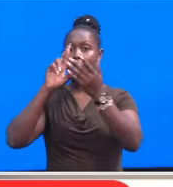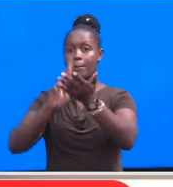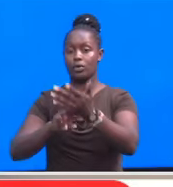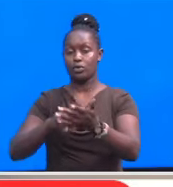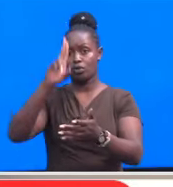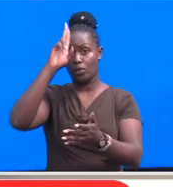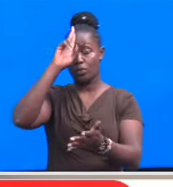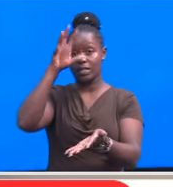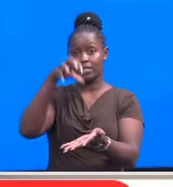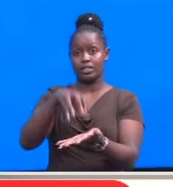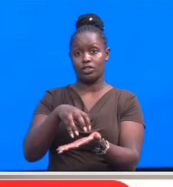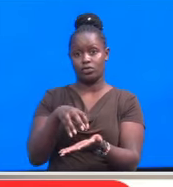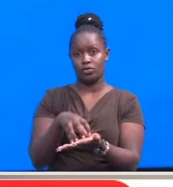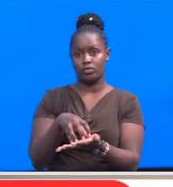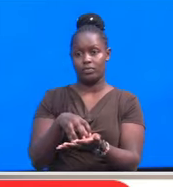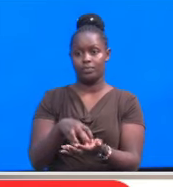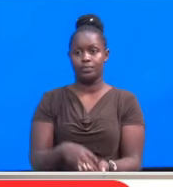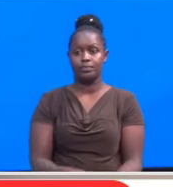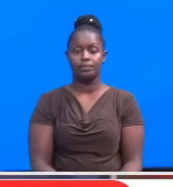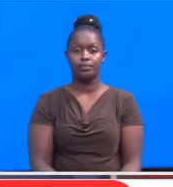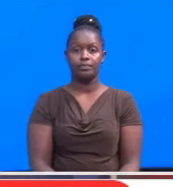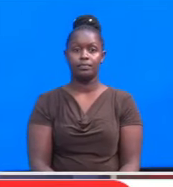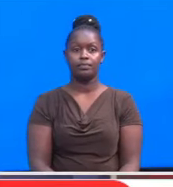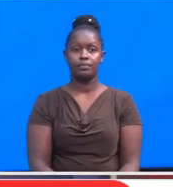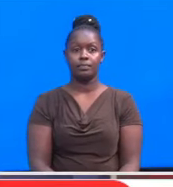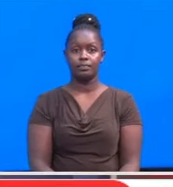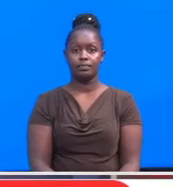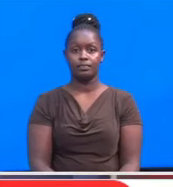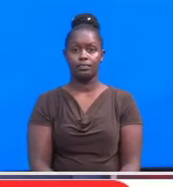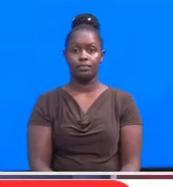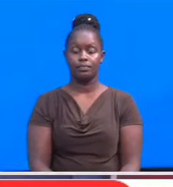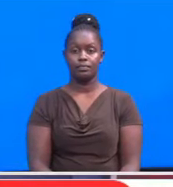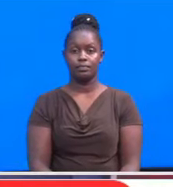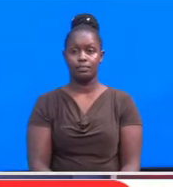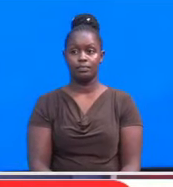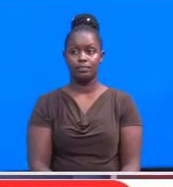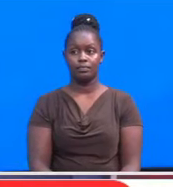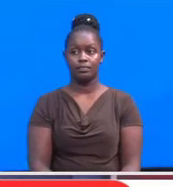station. Eric Matika, TV 47. And to our other